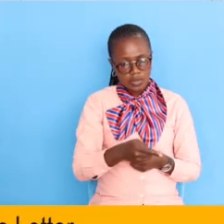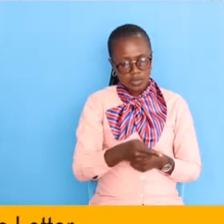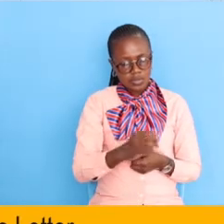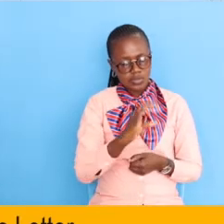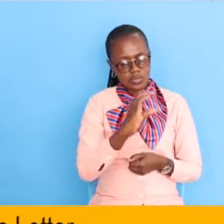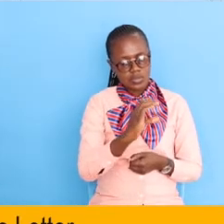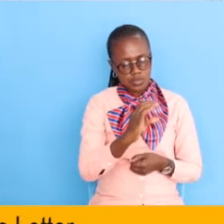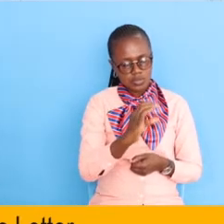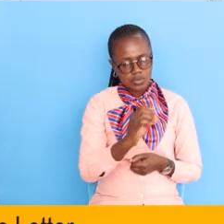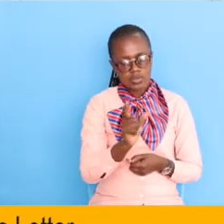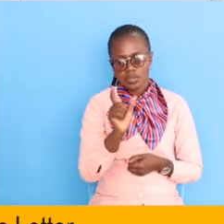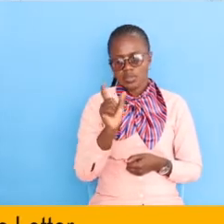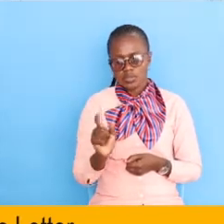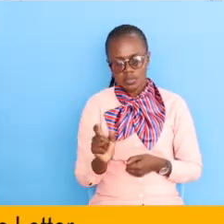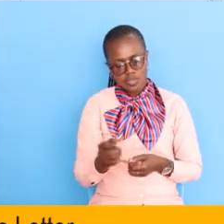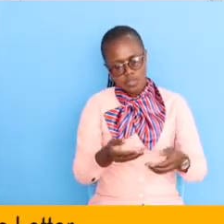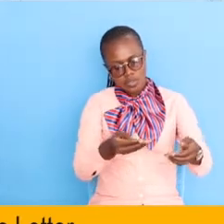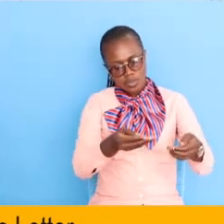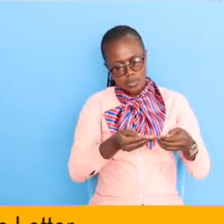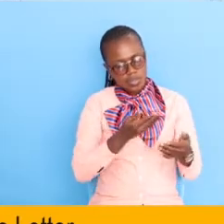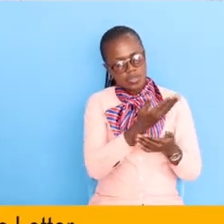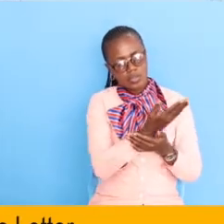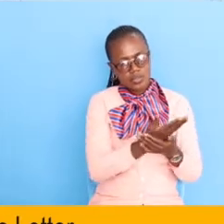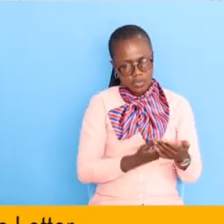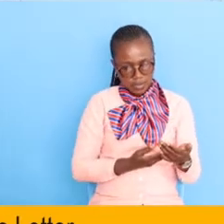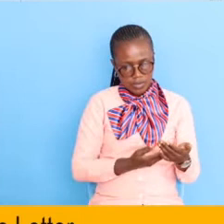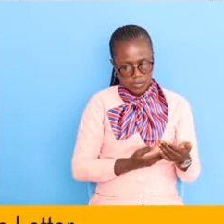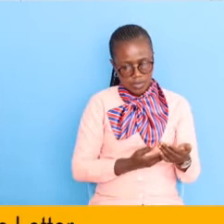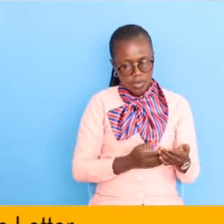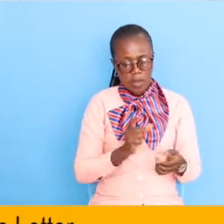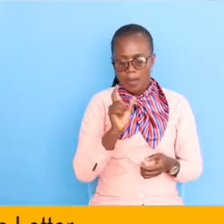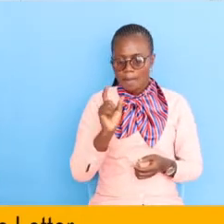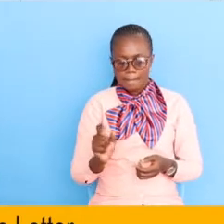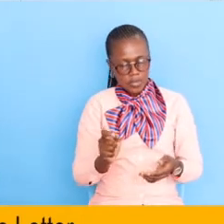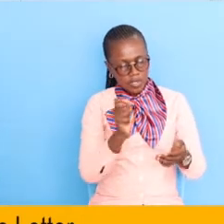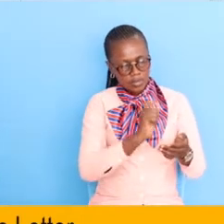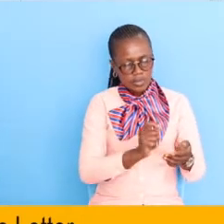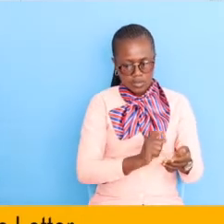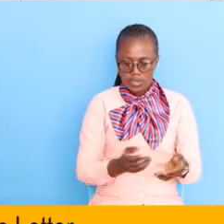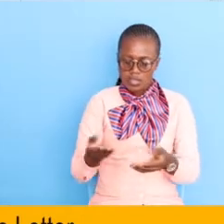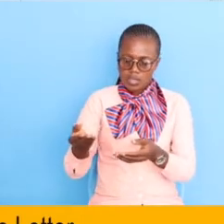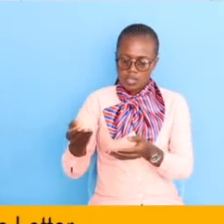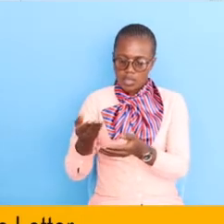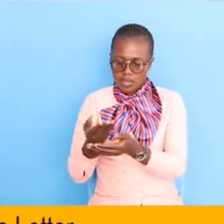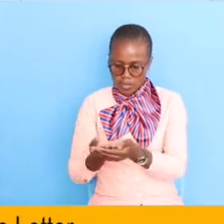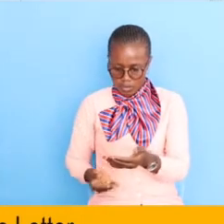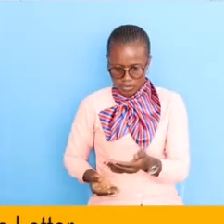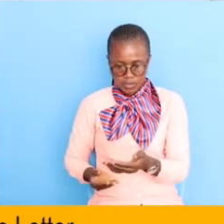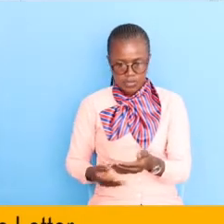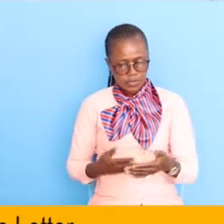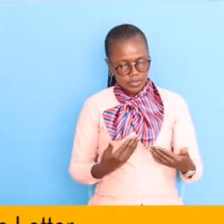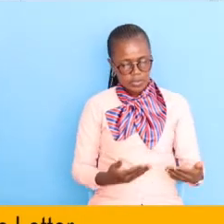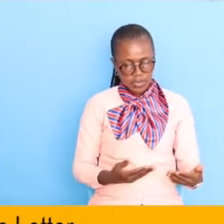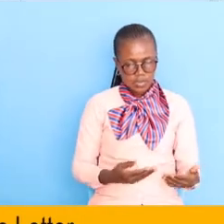is going to receive the letter, the one whom you are writing to. So, at